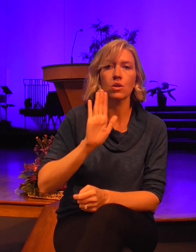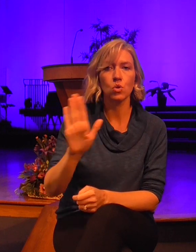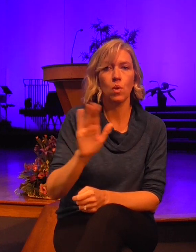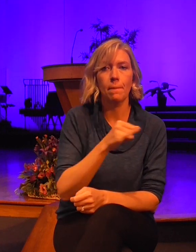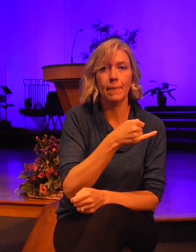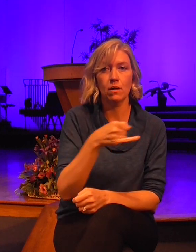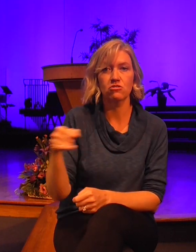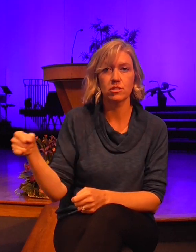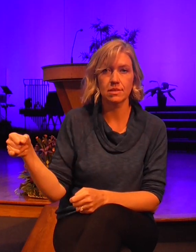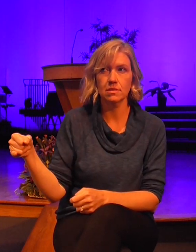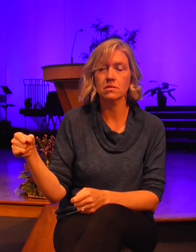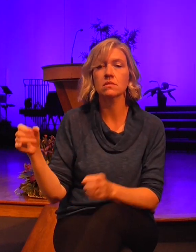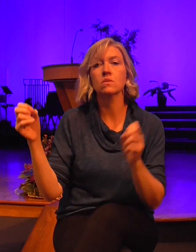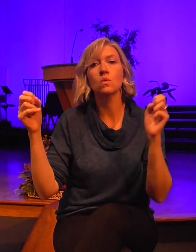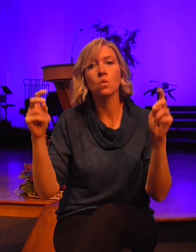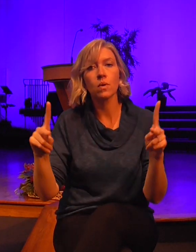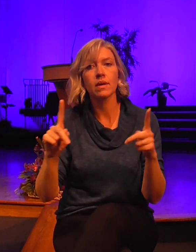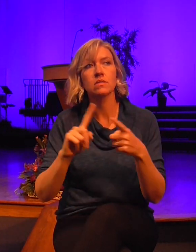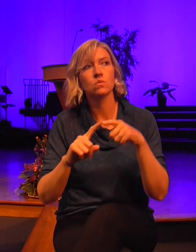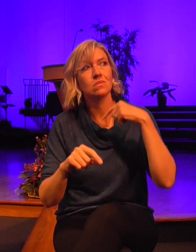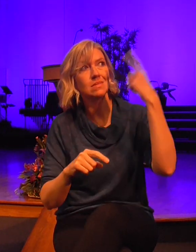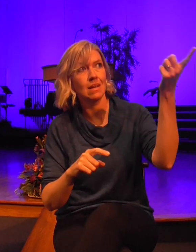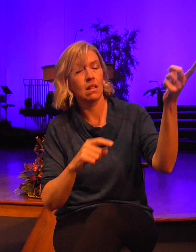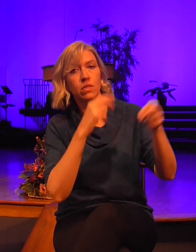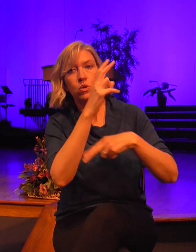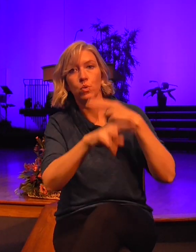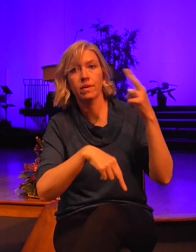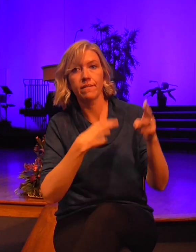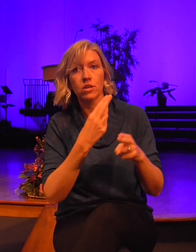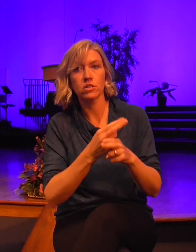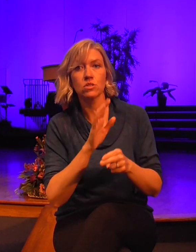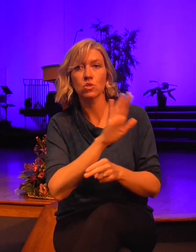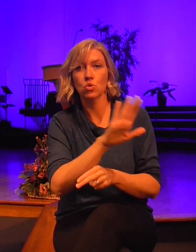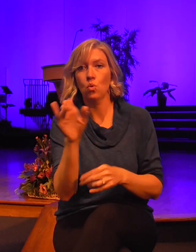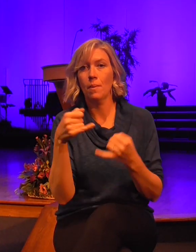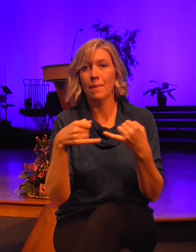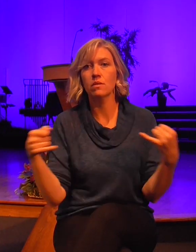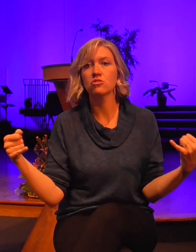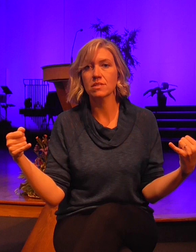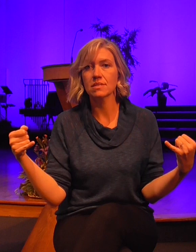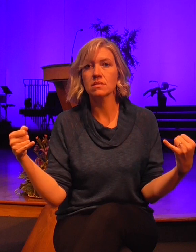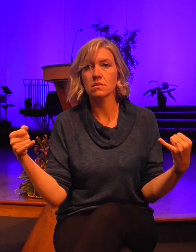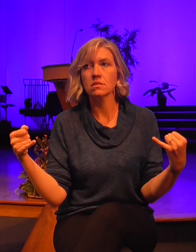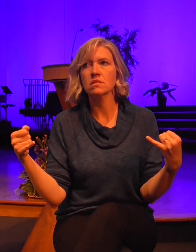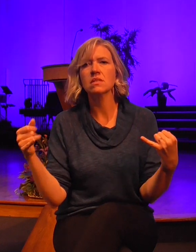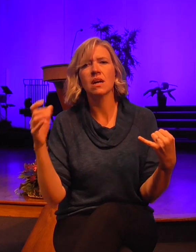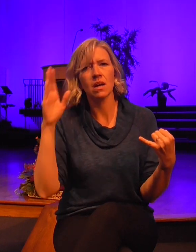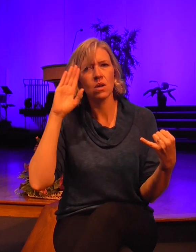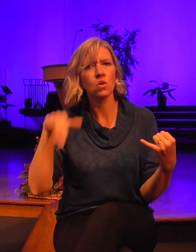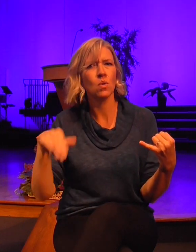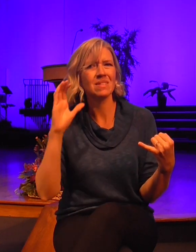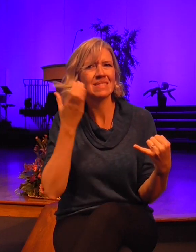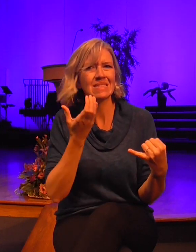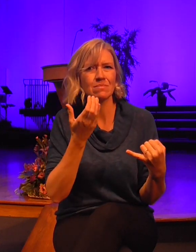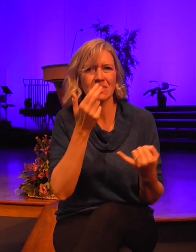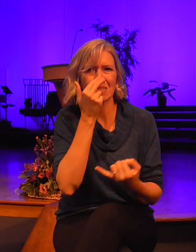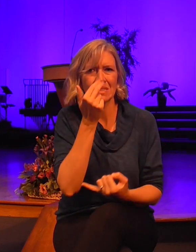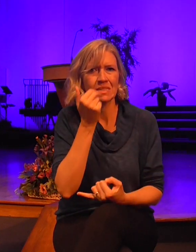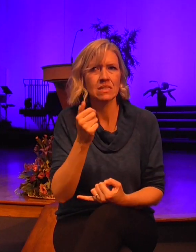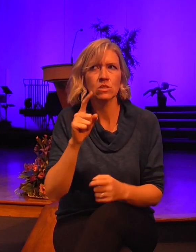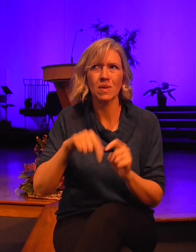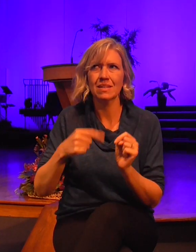It's okay to tell the universe what your boundaries are. I know it sounds strange. You can't say no to